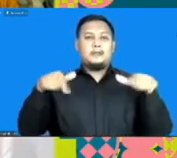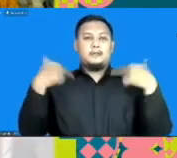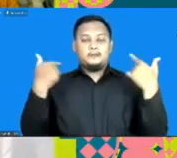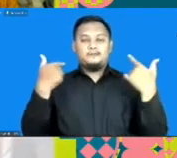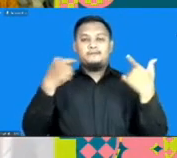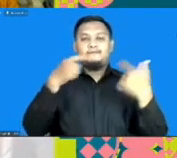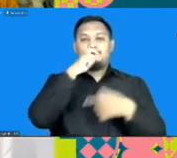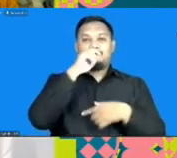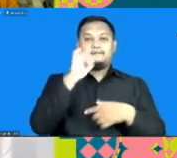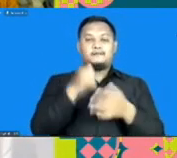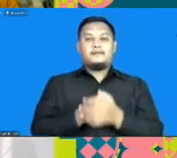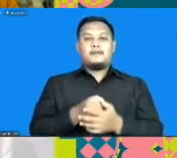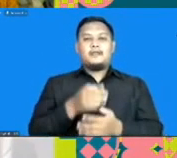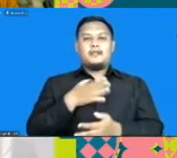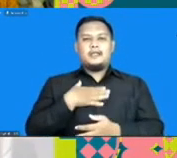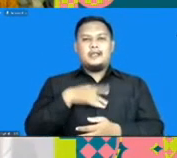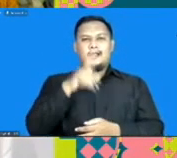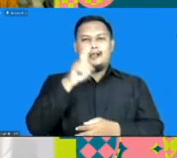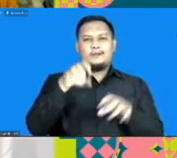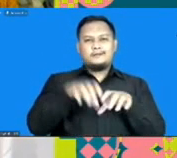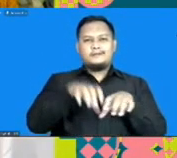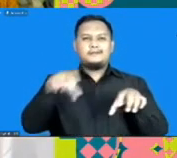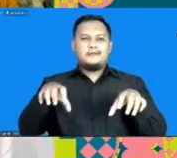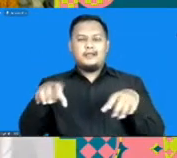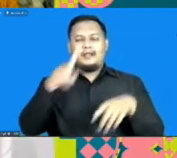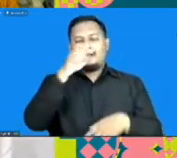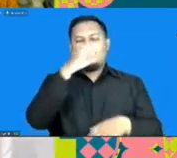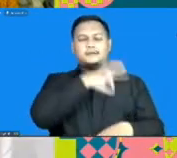contribute? Yeah. No, I think,